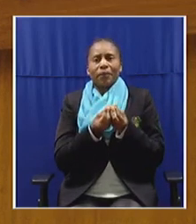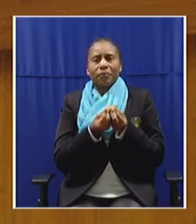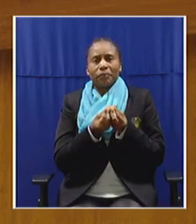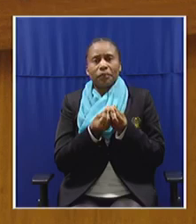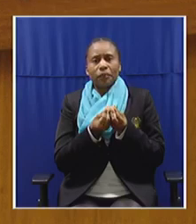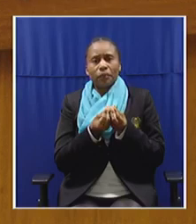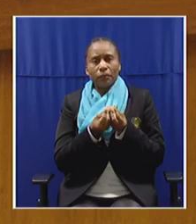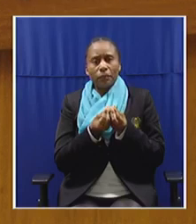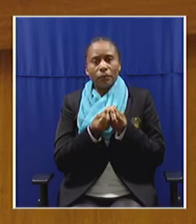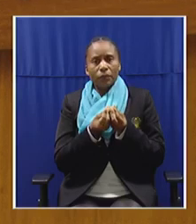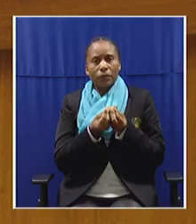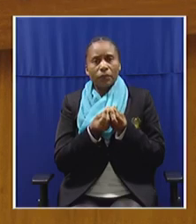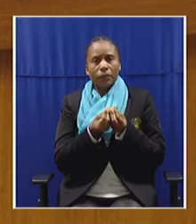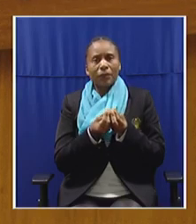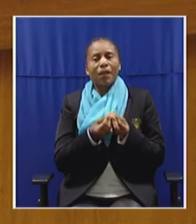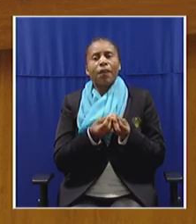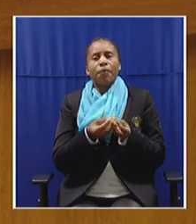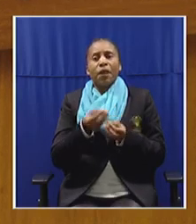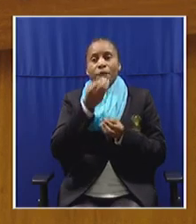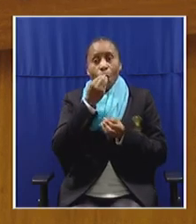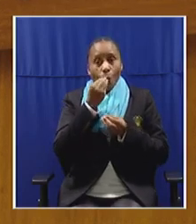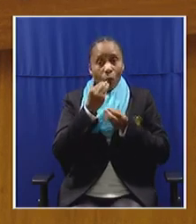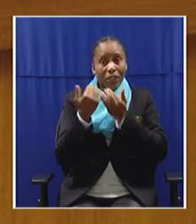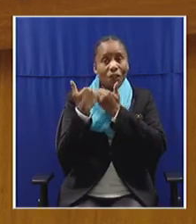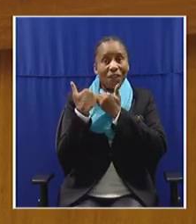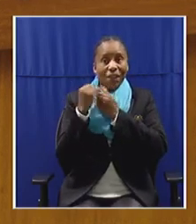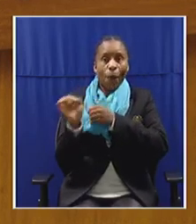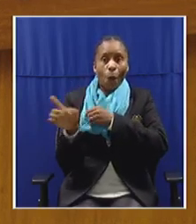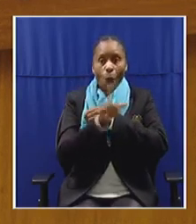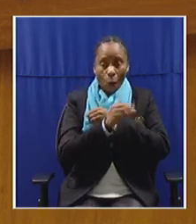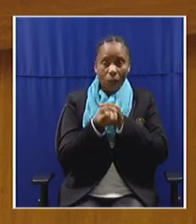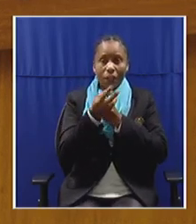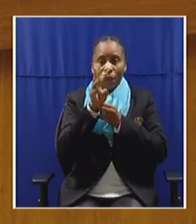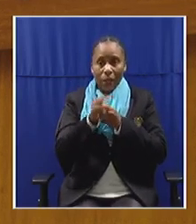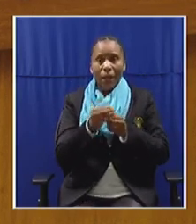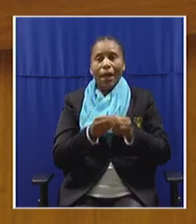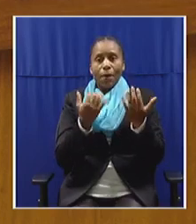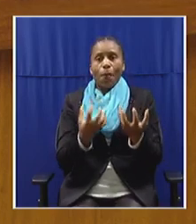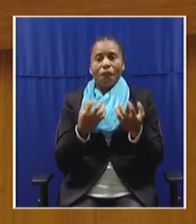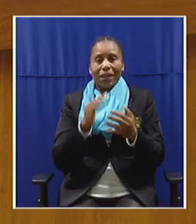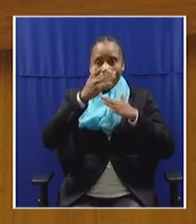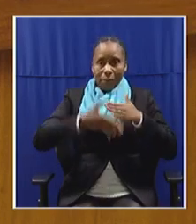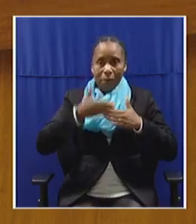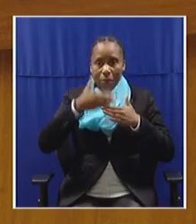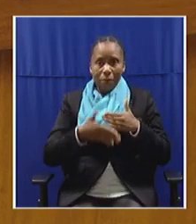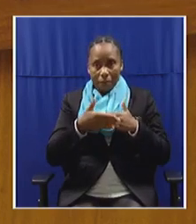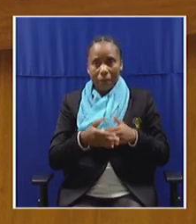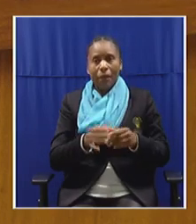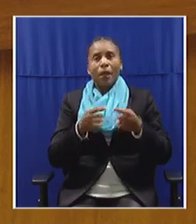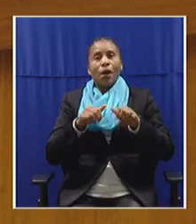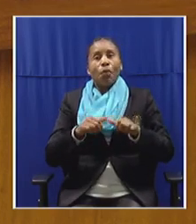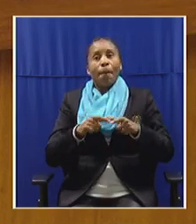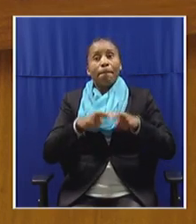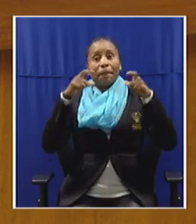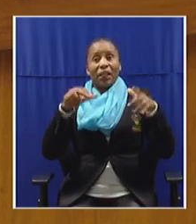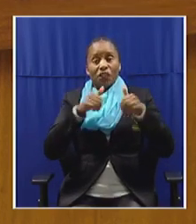This is going to provide food security for all and an end to poverty, a great challenge now that is